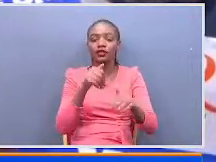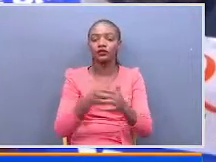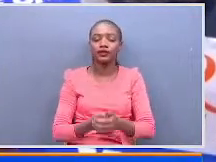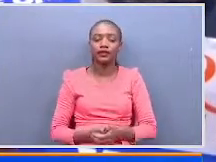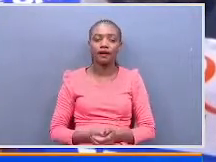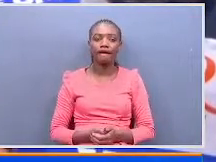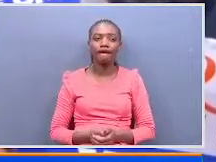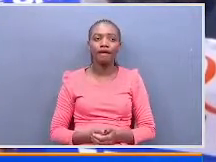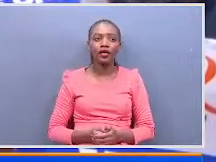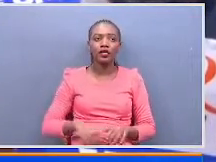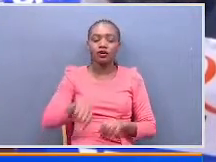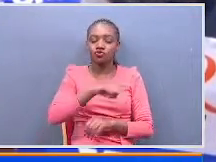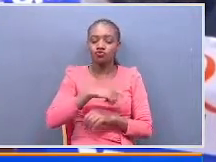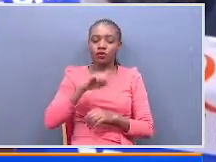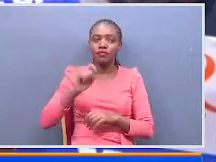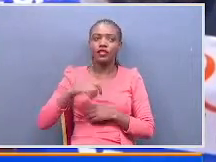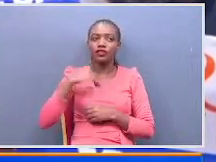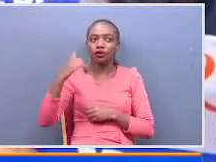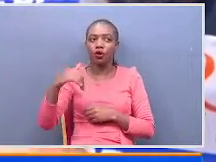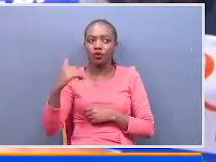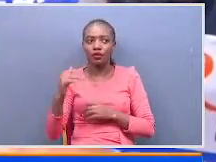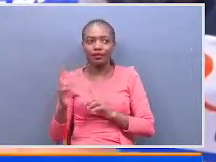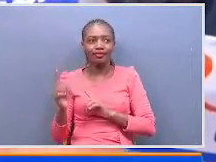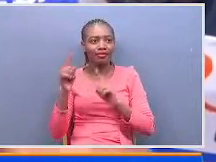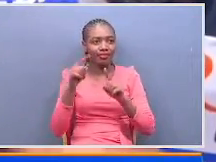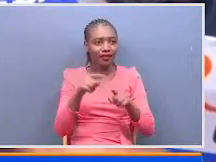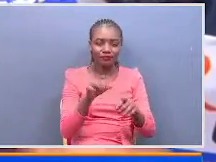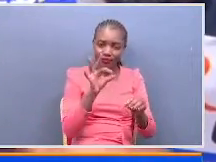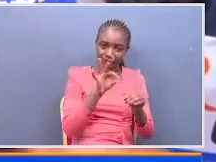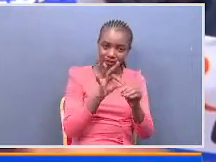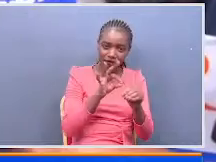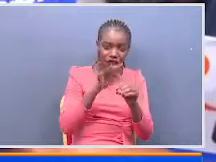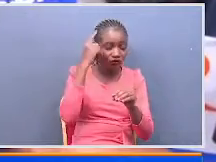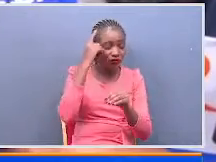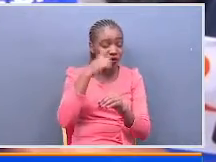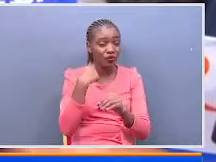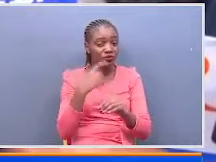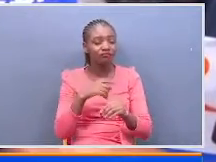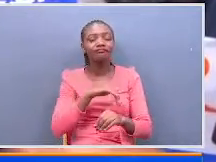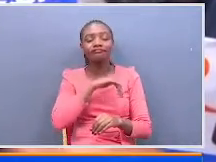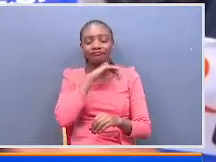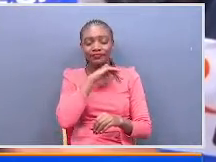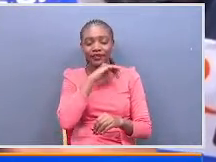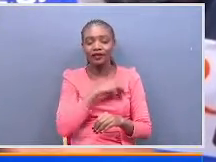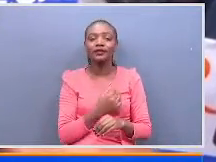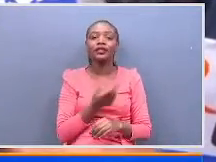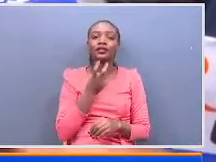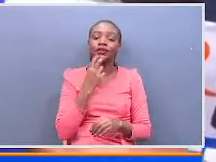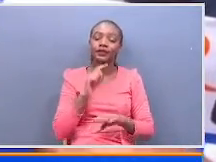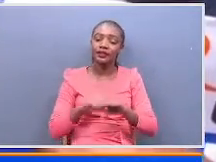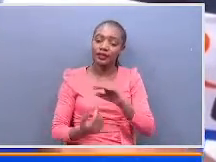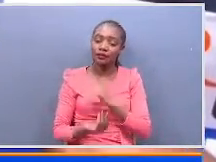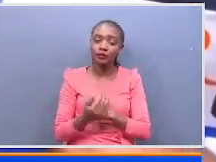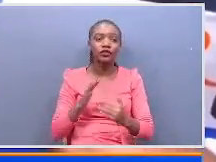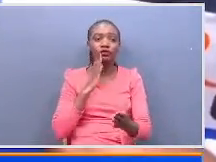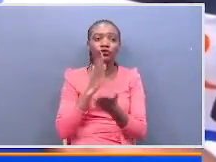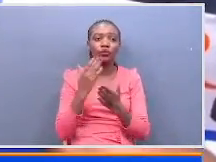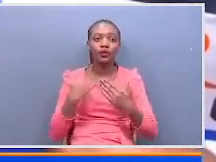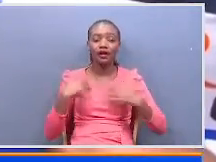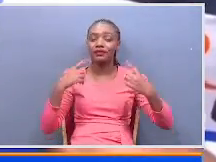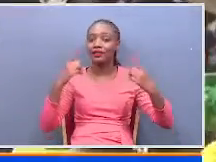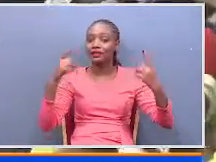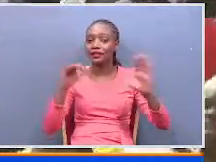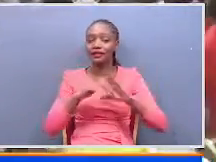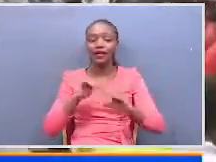should always camp out on 9th of August in the morning to vote Raila Amolo Odinga so that we can have a prosperity in our